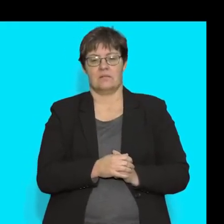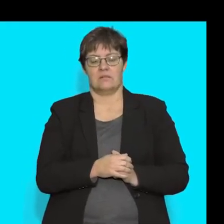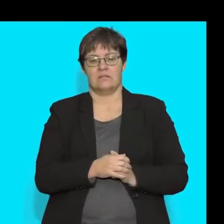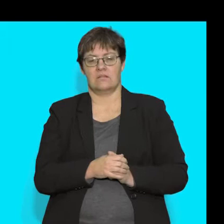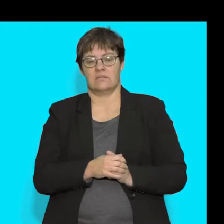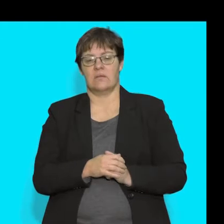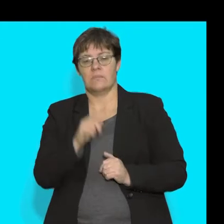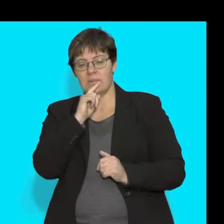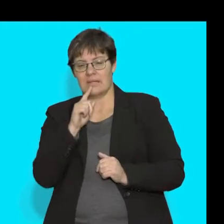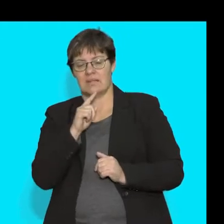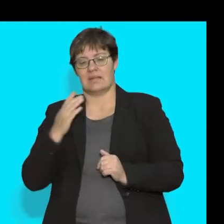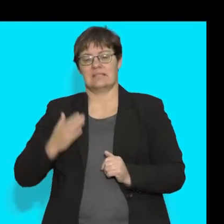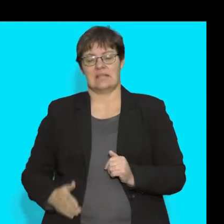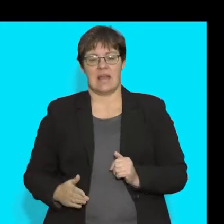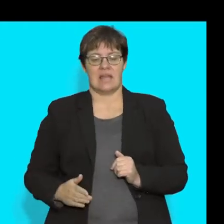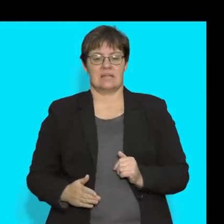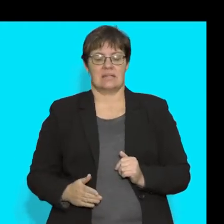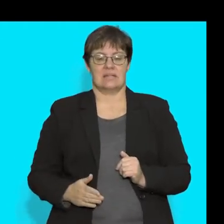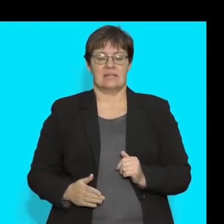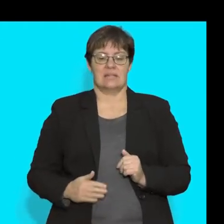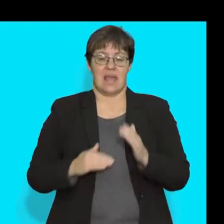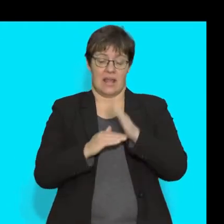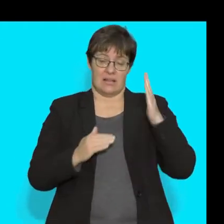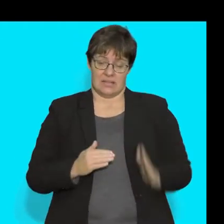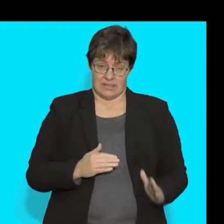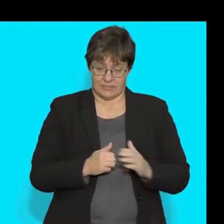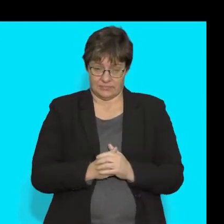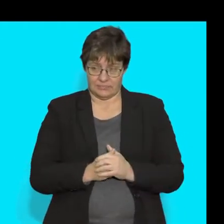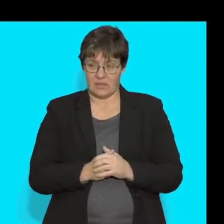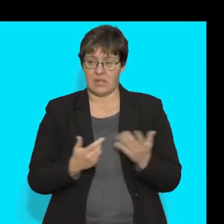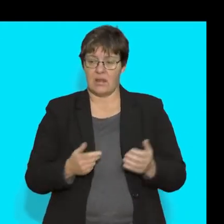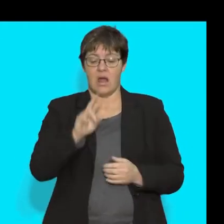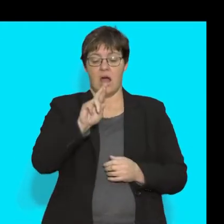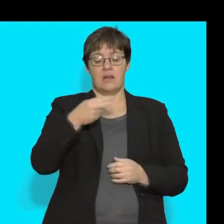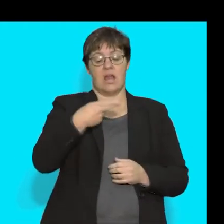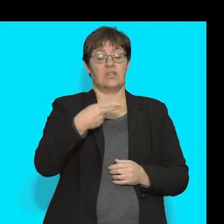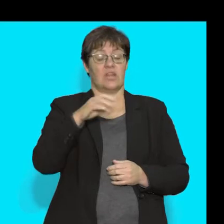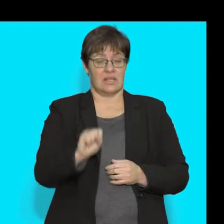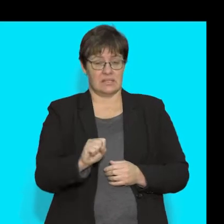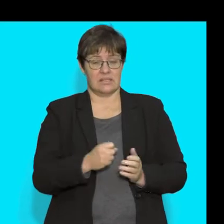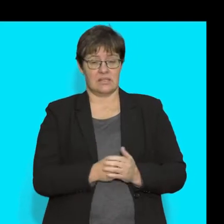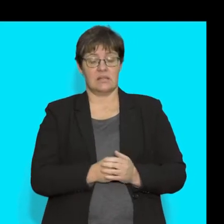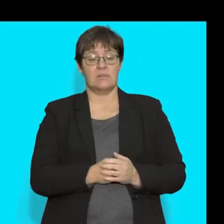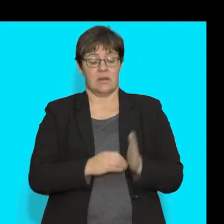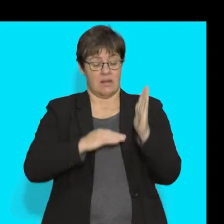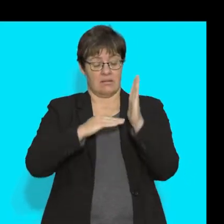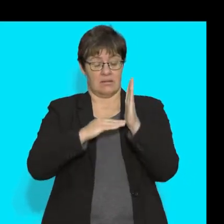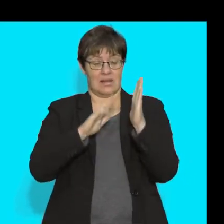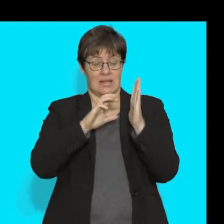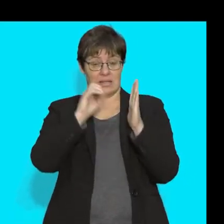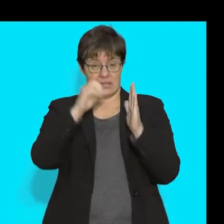it will be the side angle side. Then the other one is RHS, which is a right